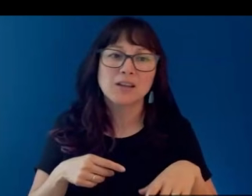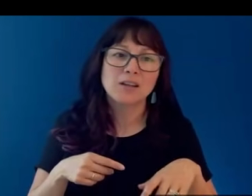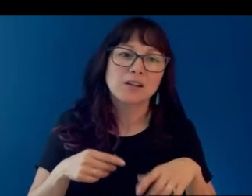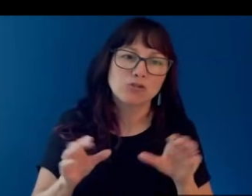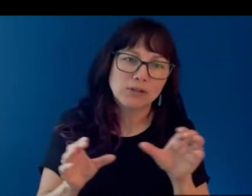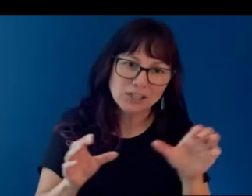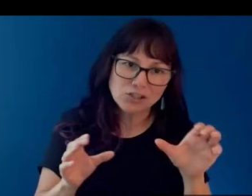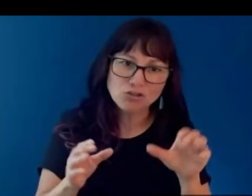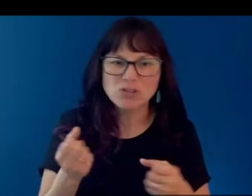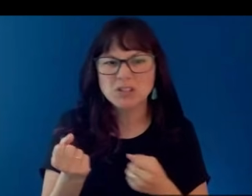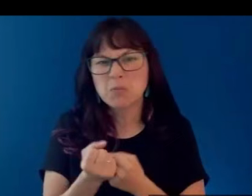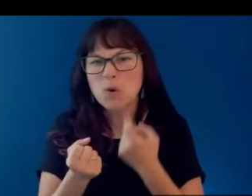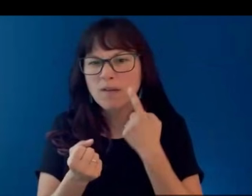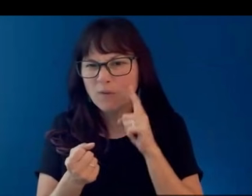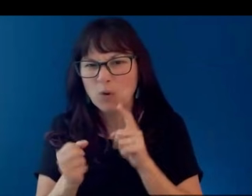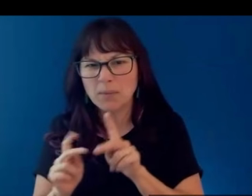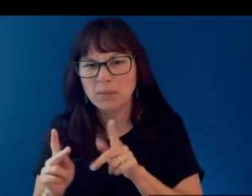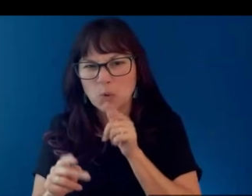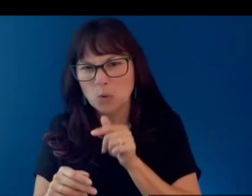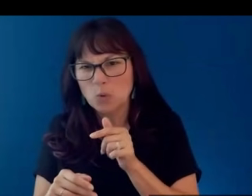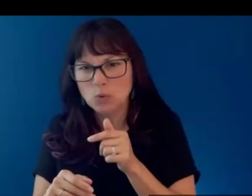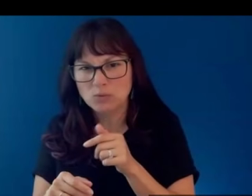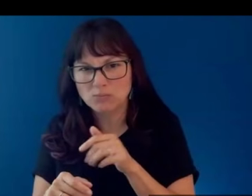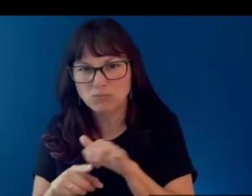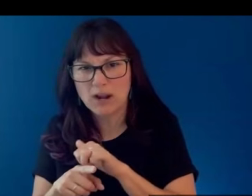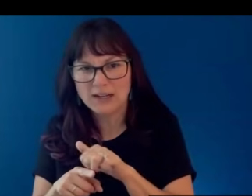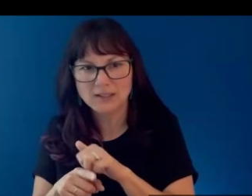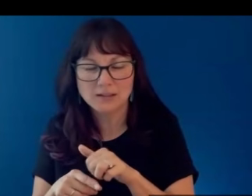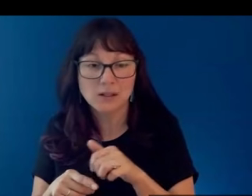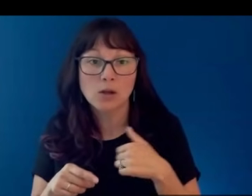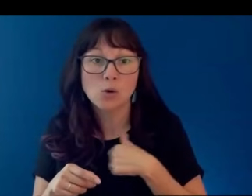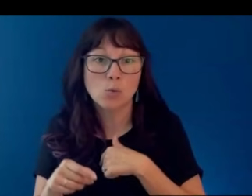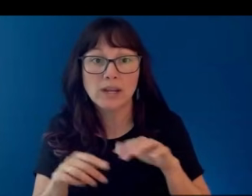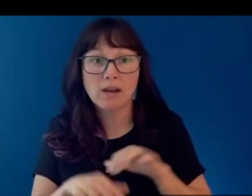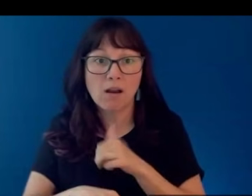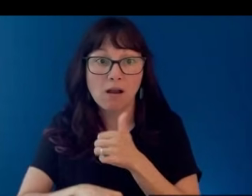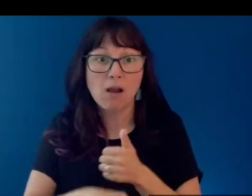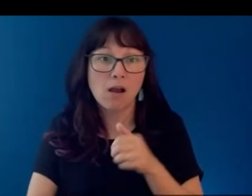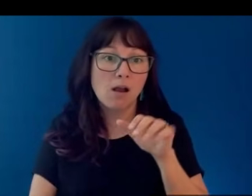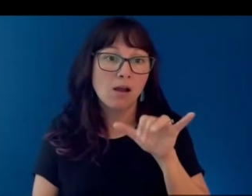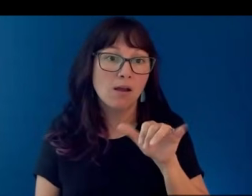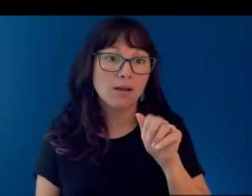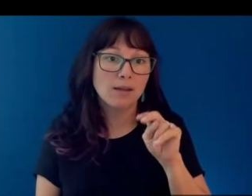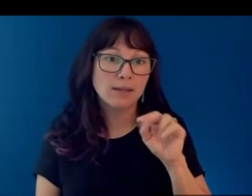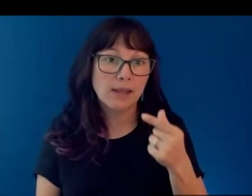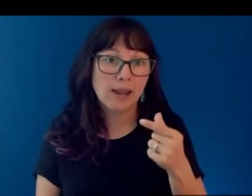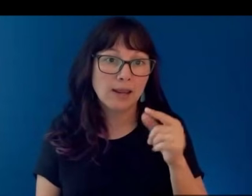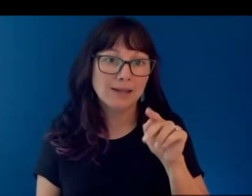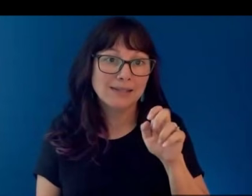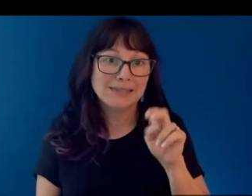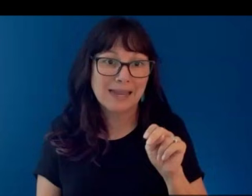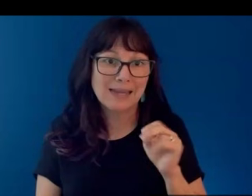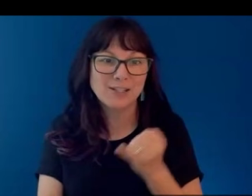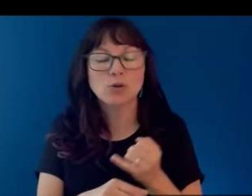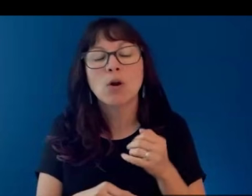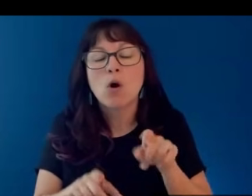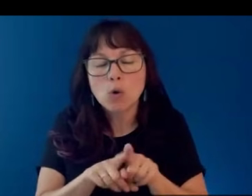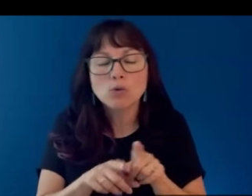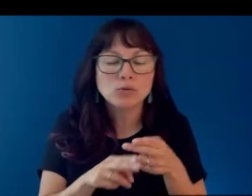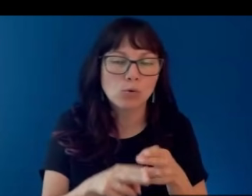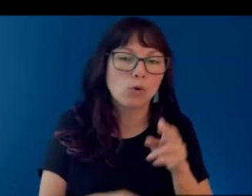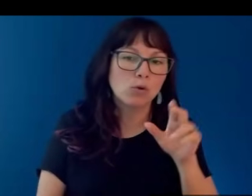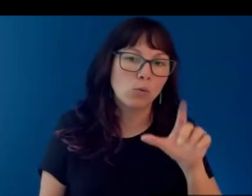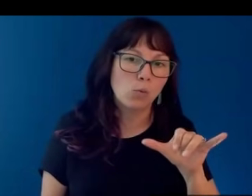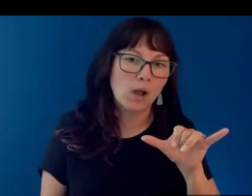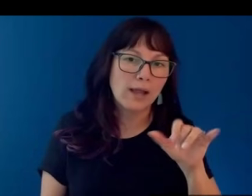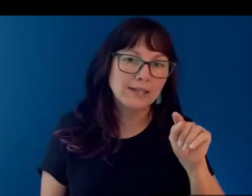practitioners in the field of work incentive planning. We are housed at the Yang Tan Institute, or also known as YTI, and we're part of